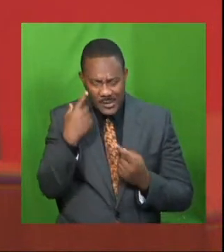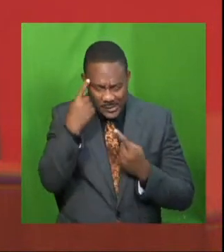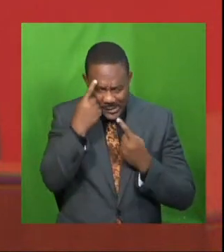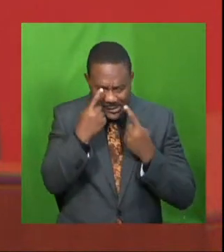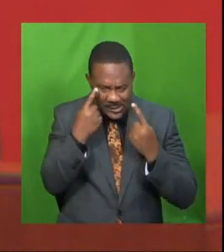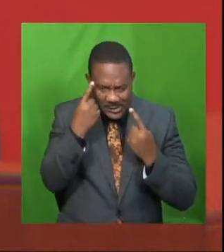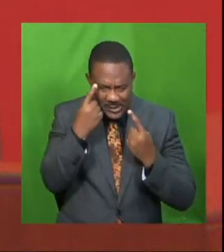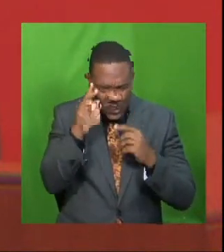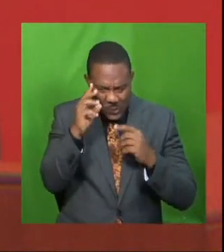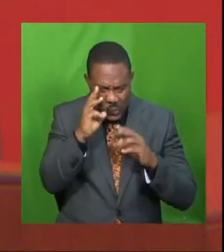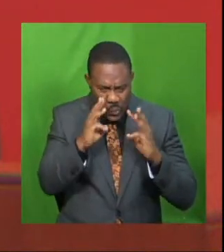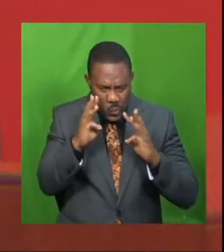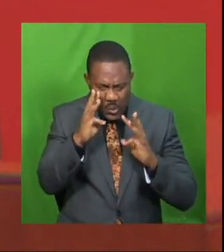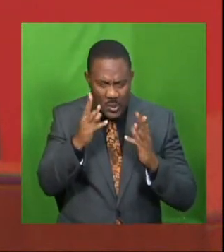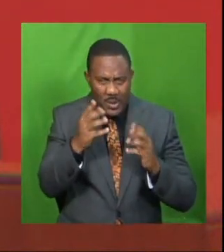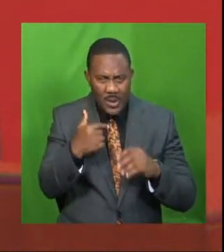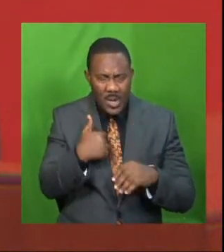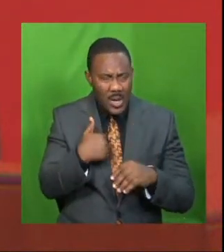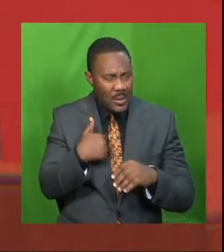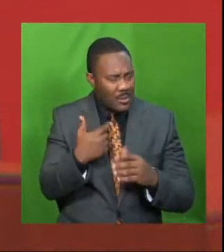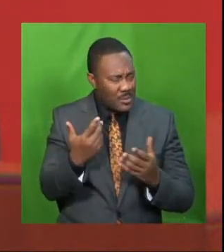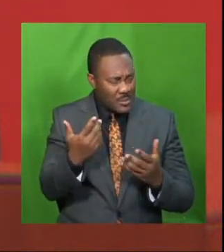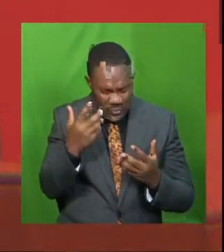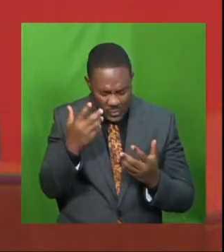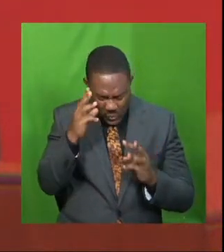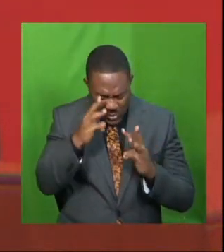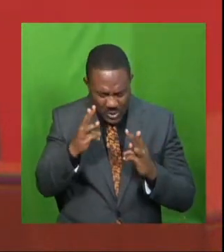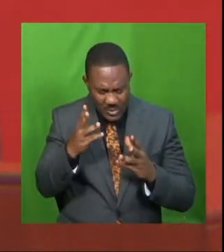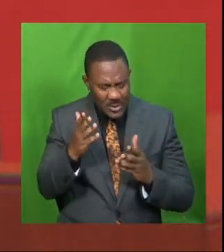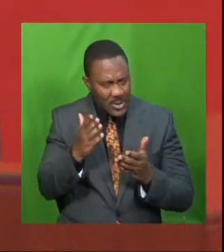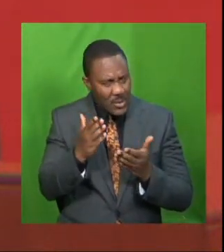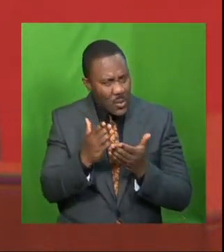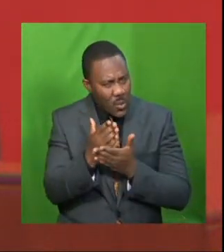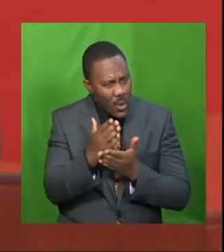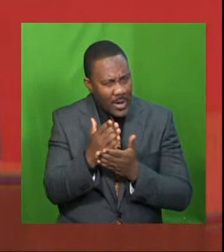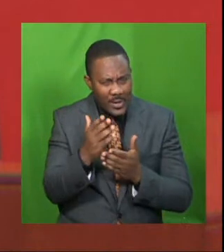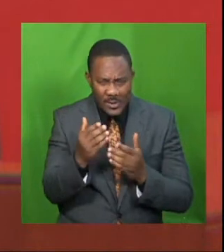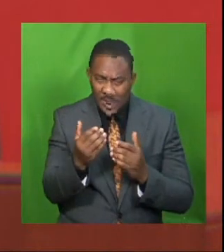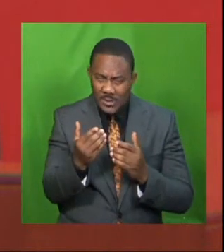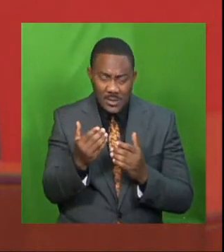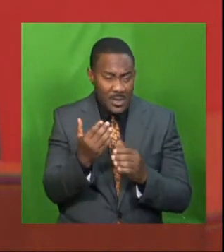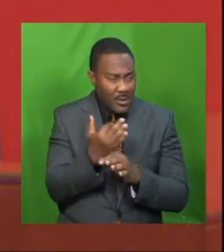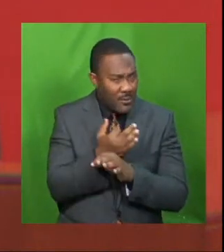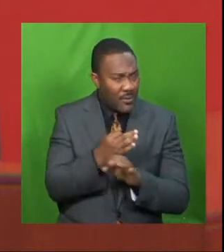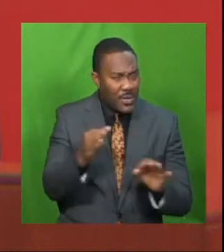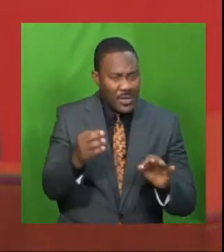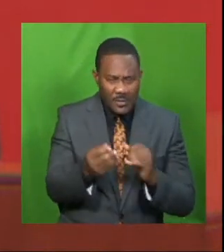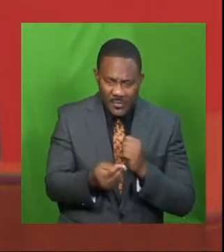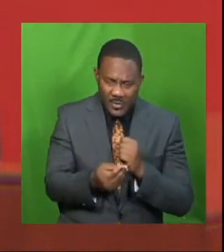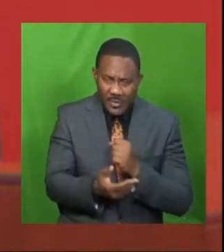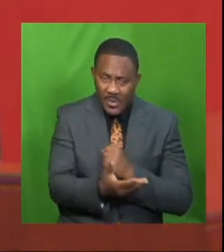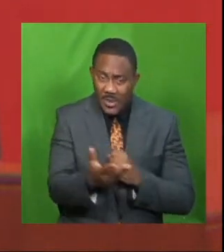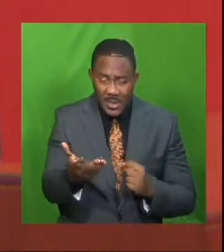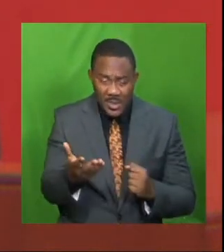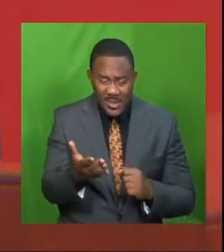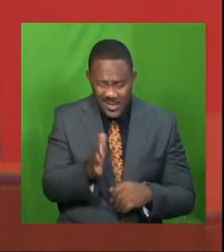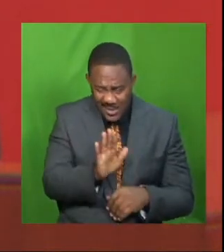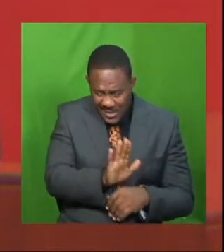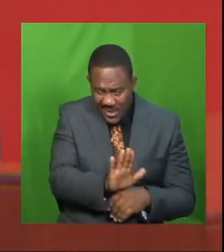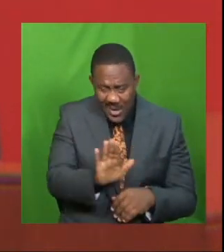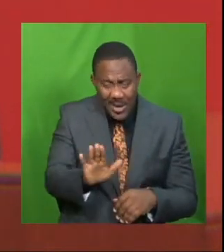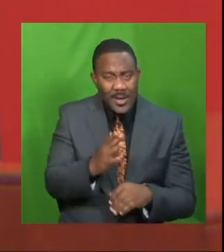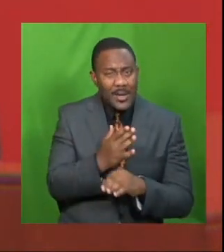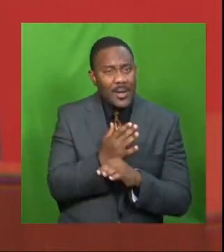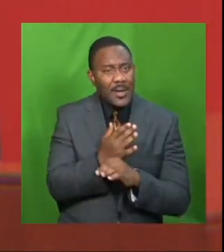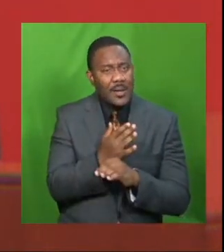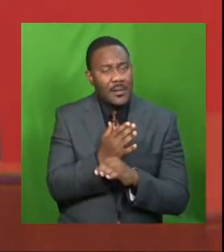about the rights and freedoms of the media and their independence. And Mr. Speaker, to remind him that